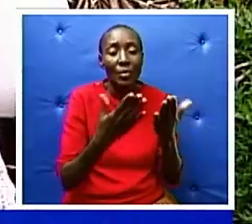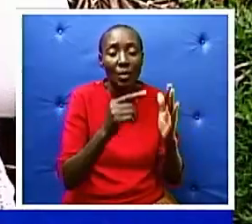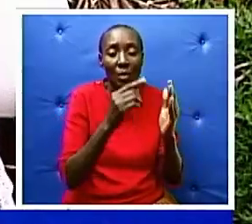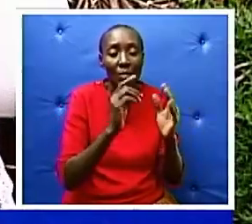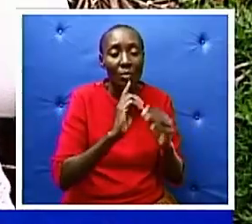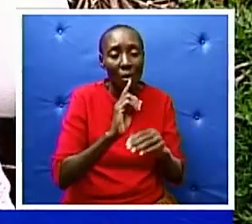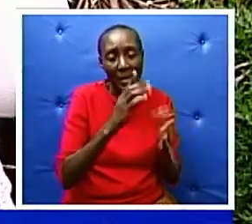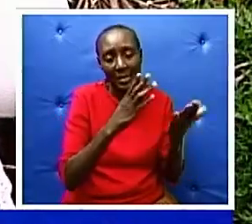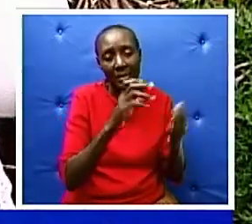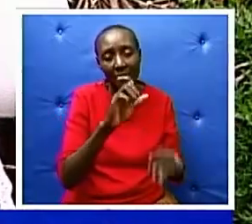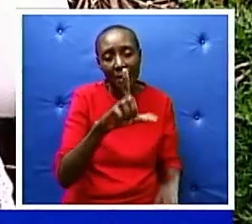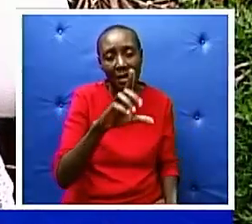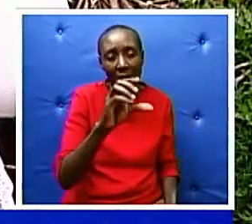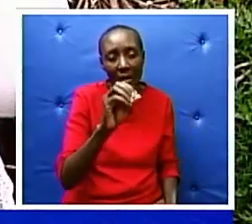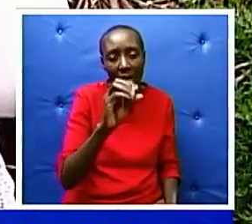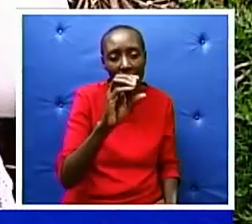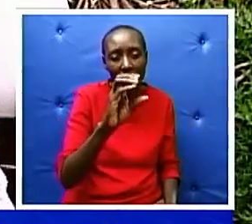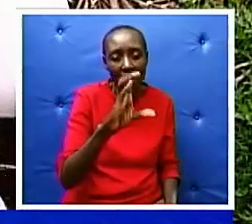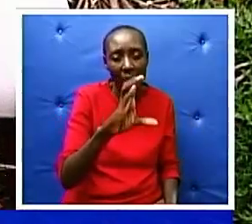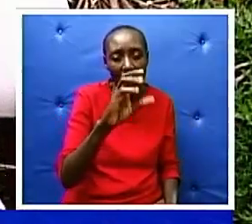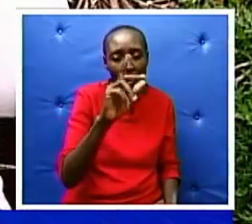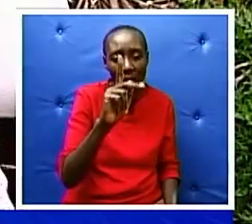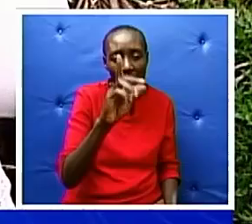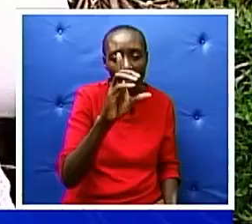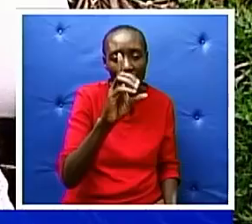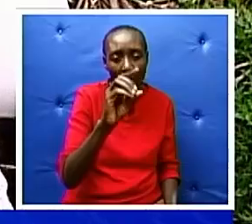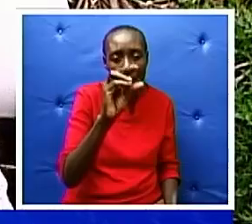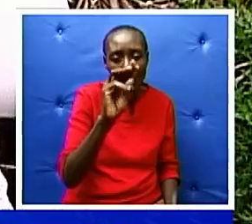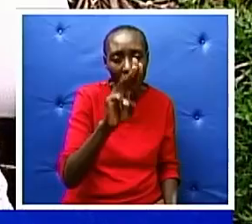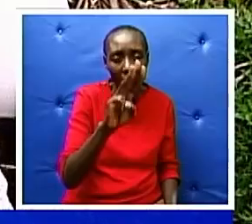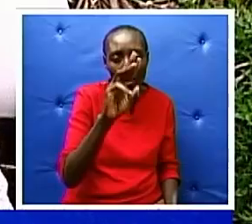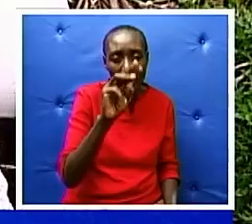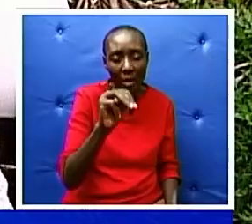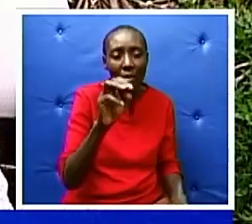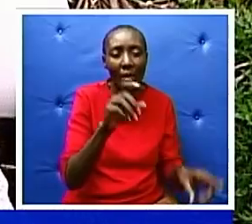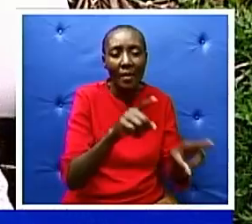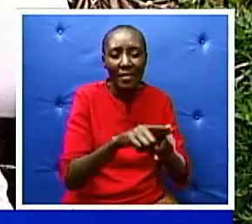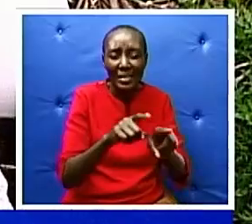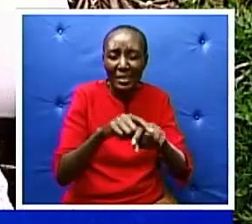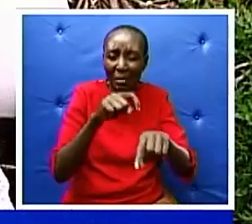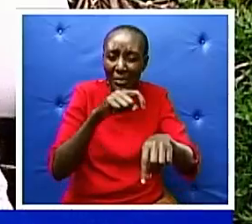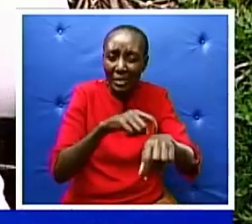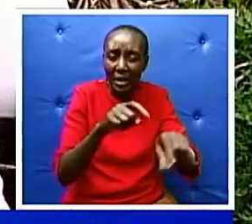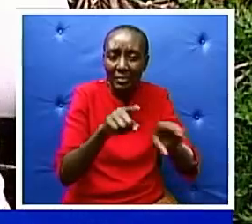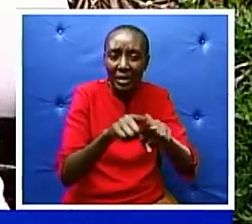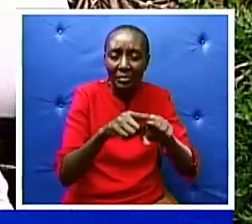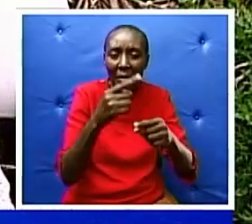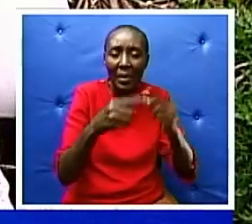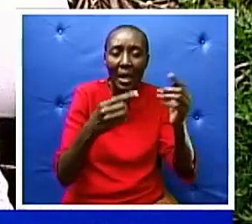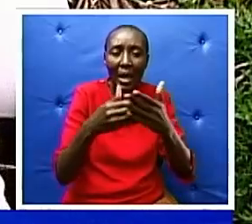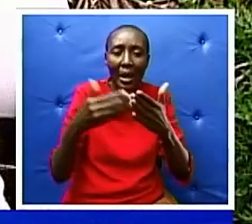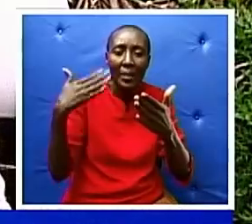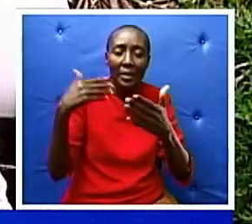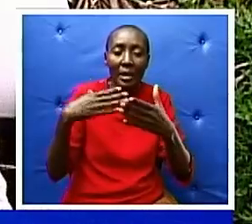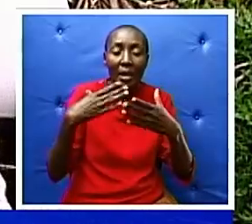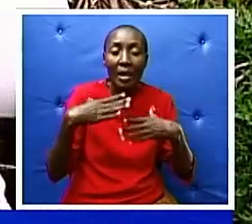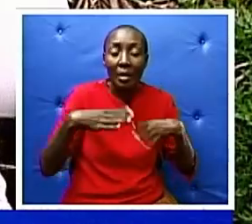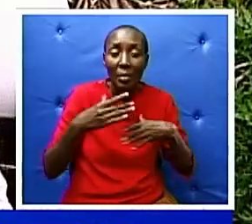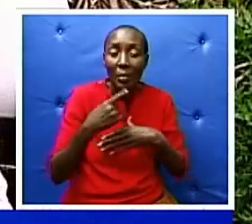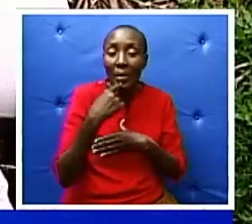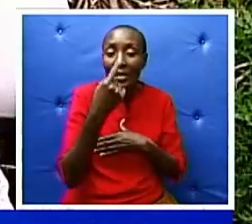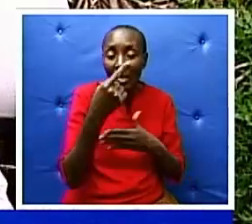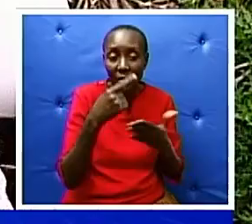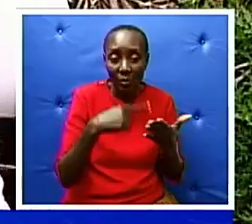like last year, but we are wiser now. People will tell you that once we had this lockdown and shutdowns of